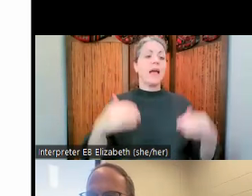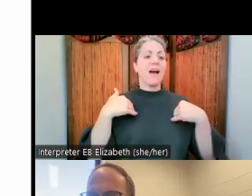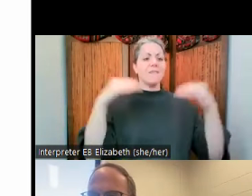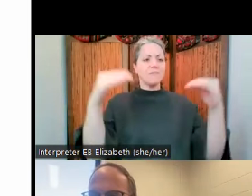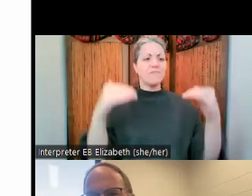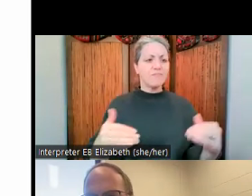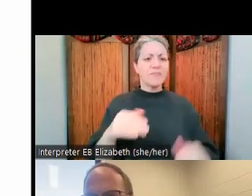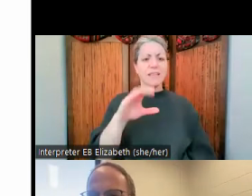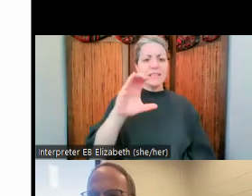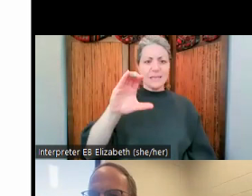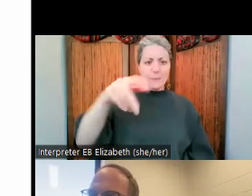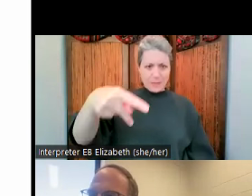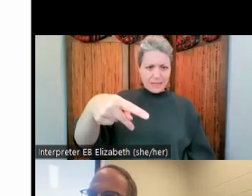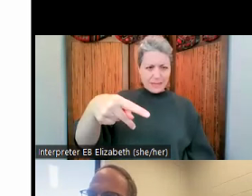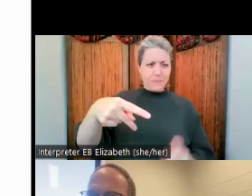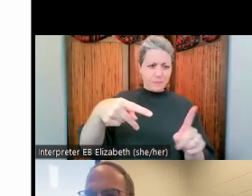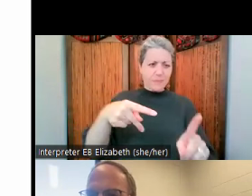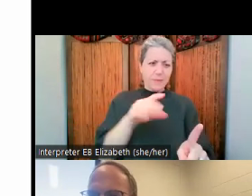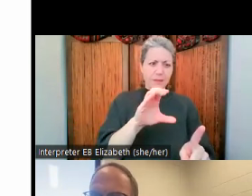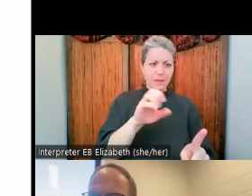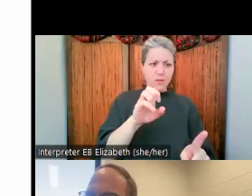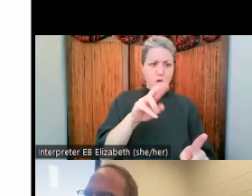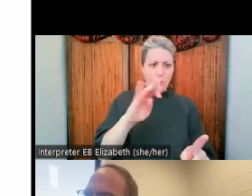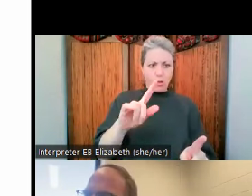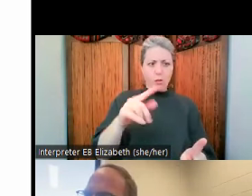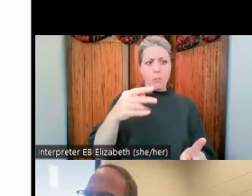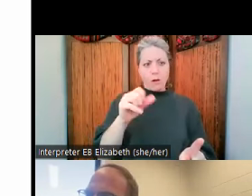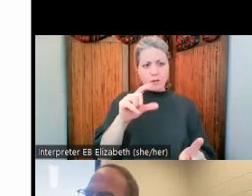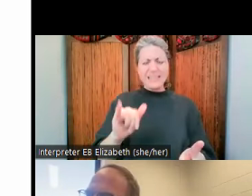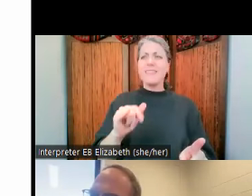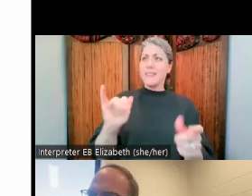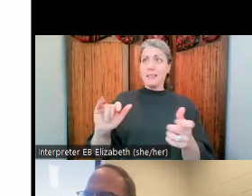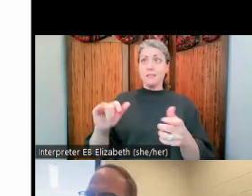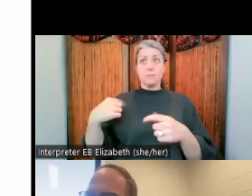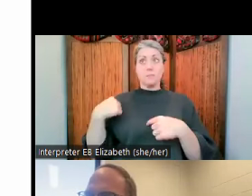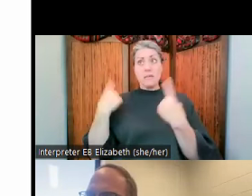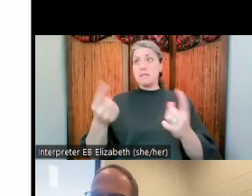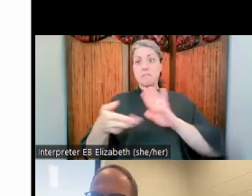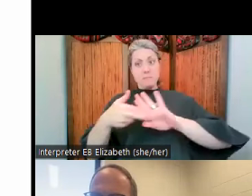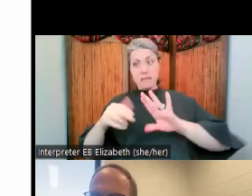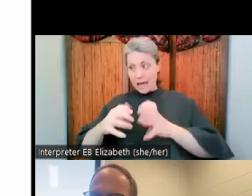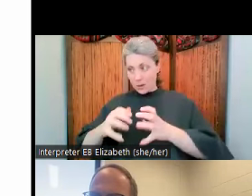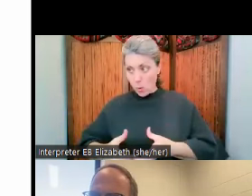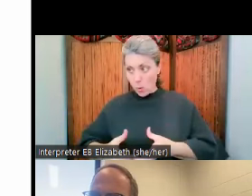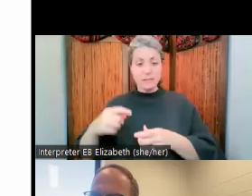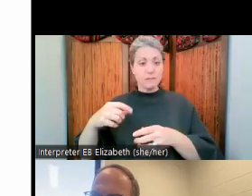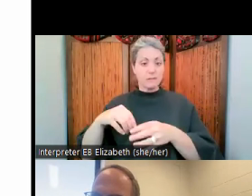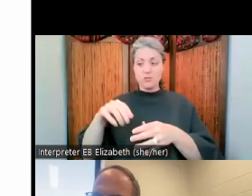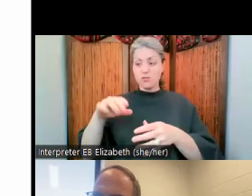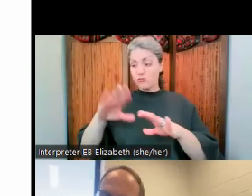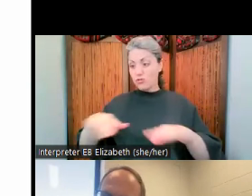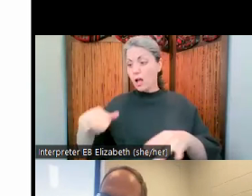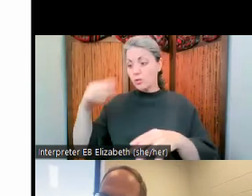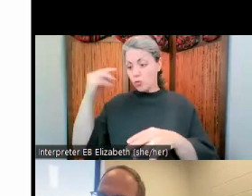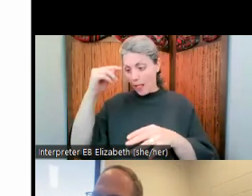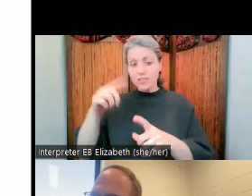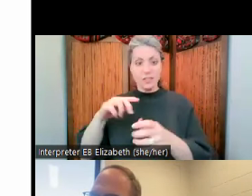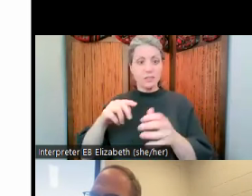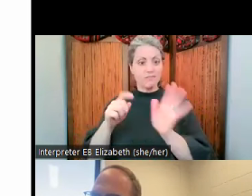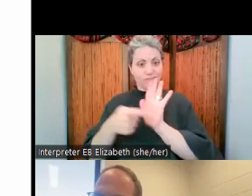more older traditional diagnostic category from child neurology, 1 in about 345 children.